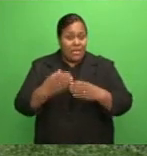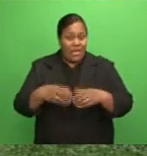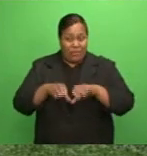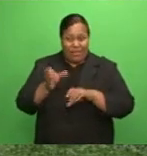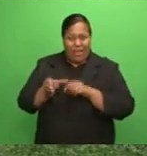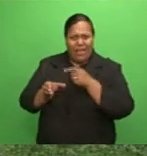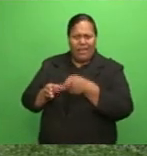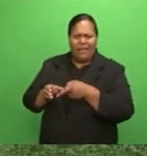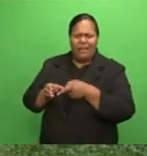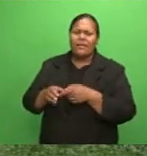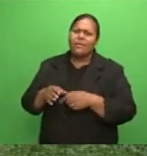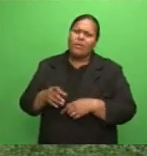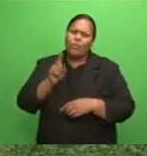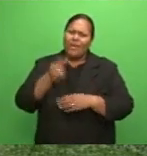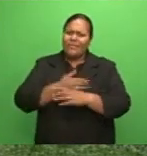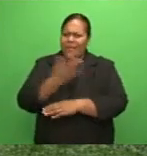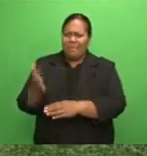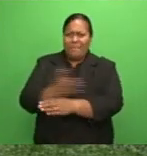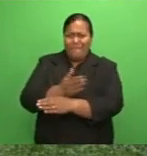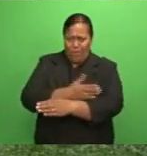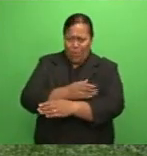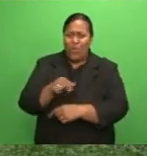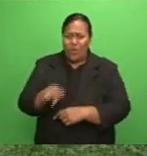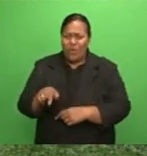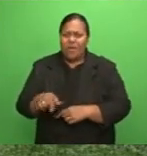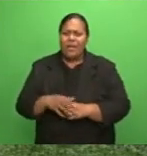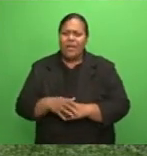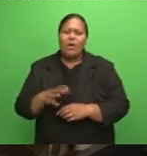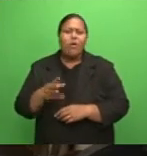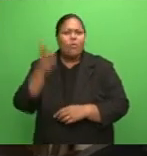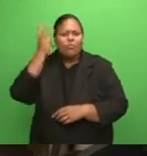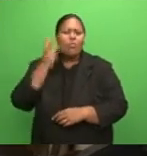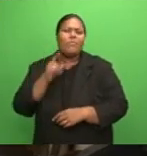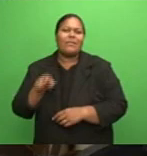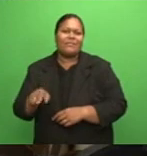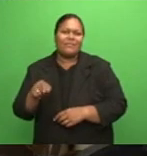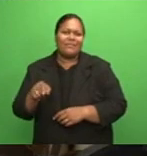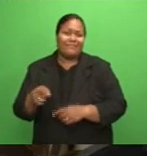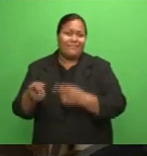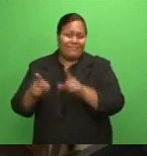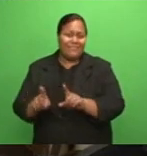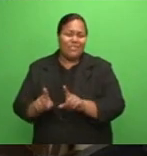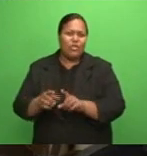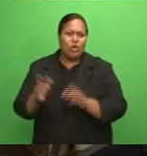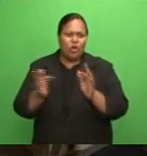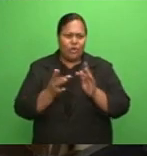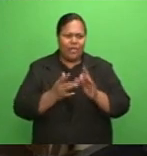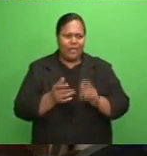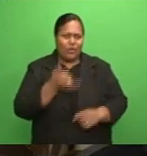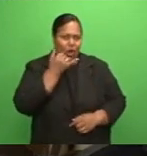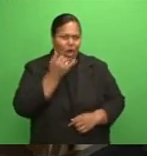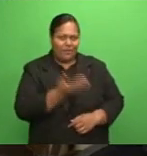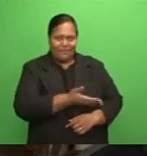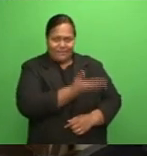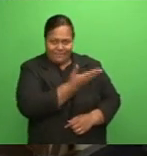the incident, the 49-year-old victim had contacted him. Tuesday night,